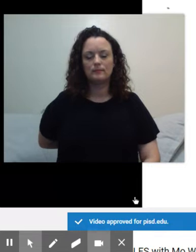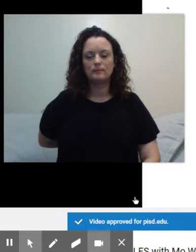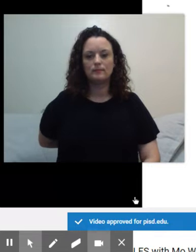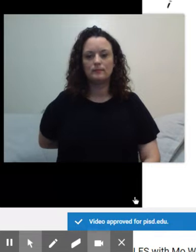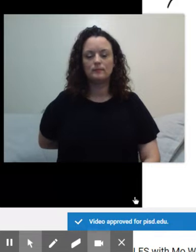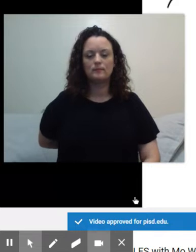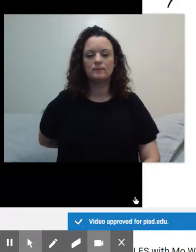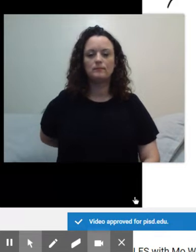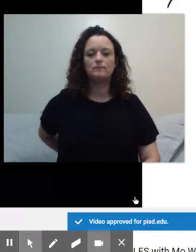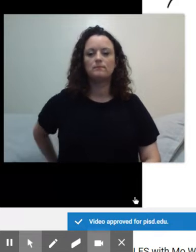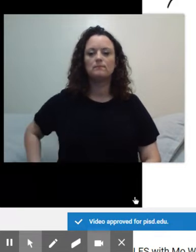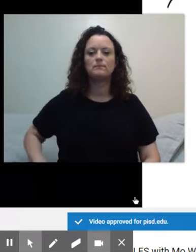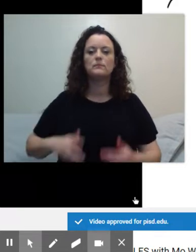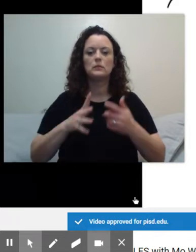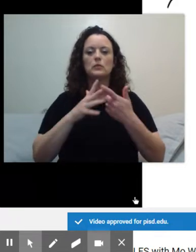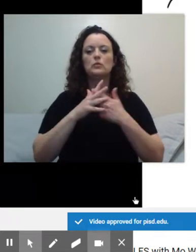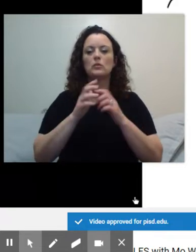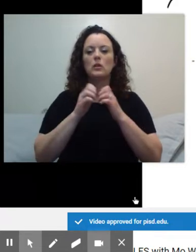Now let's start with the circle.